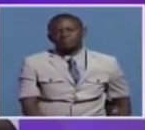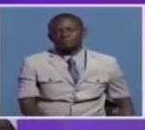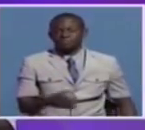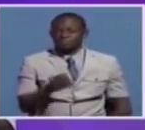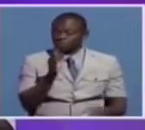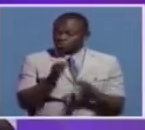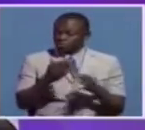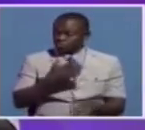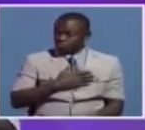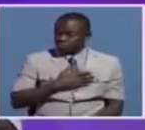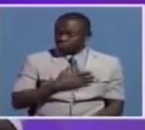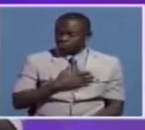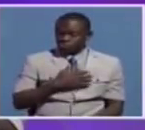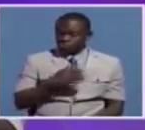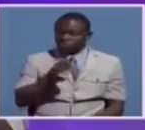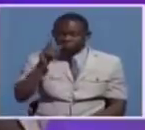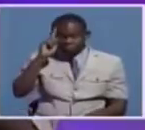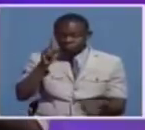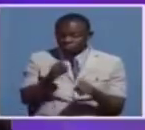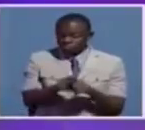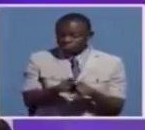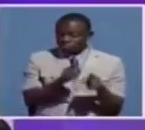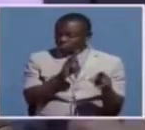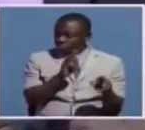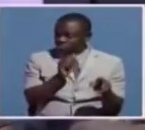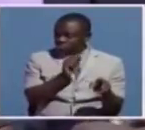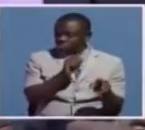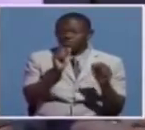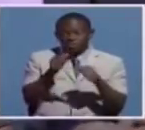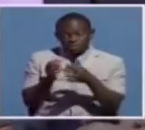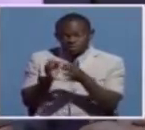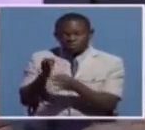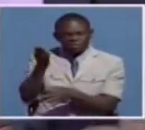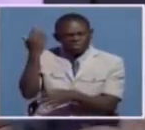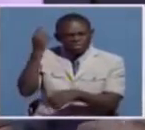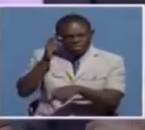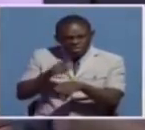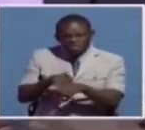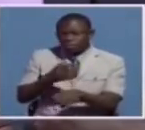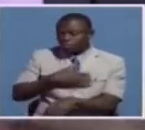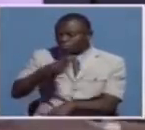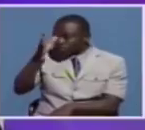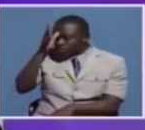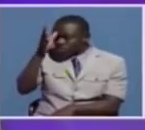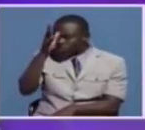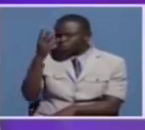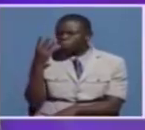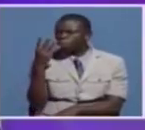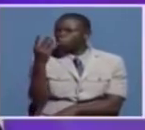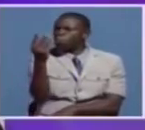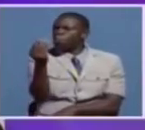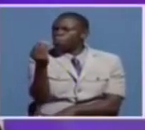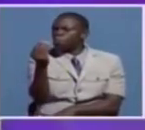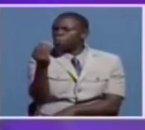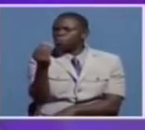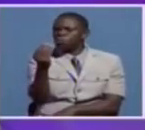when he came back on one of his long trips with a big beard, and he would knock at the door. Waza went to open the door, and he saw this guy, and